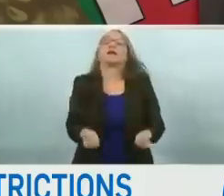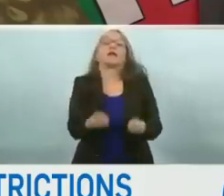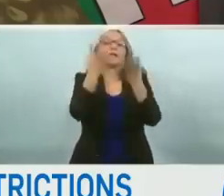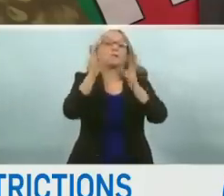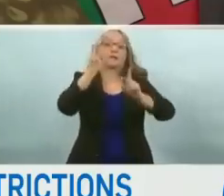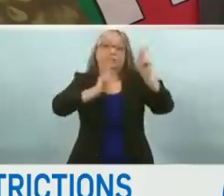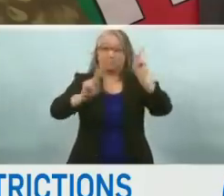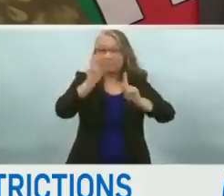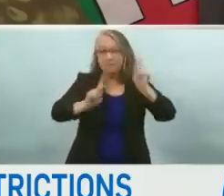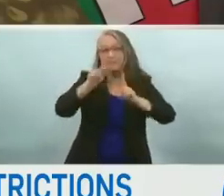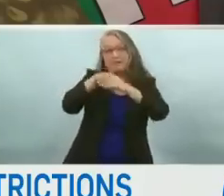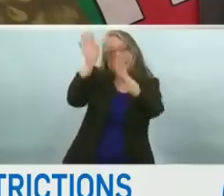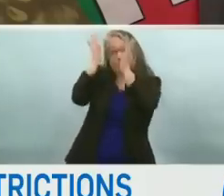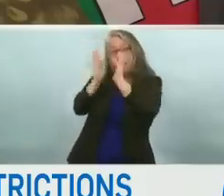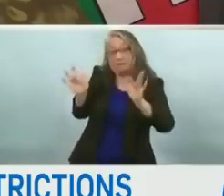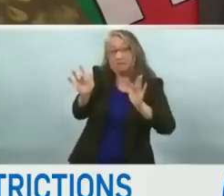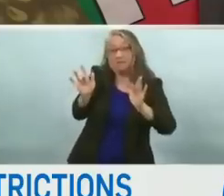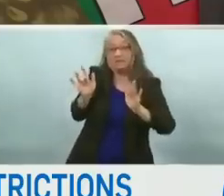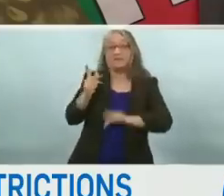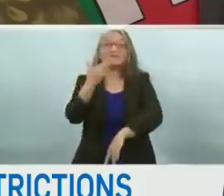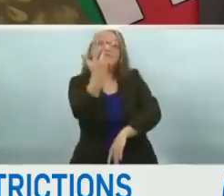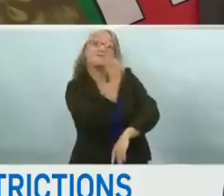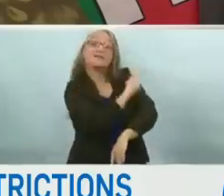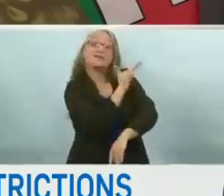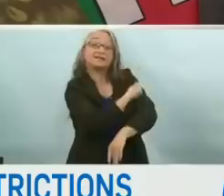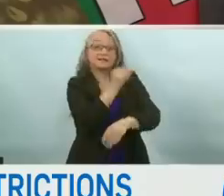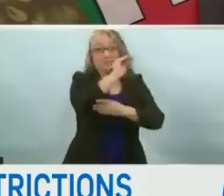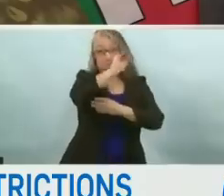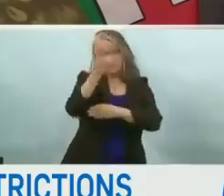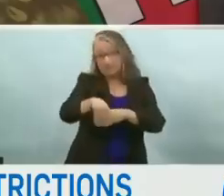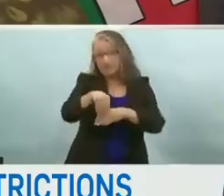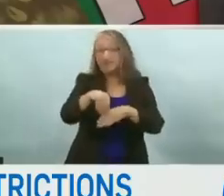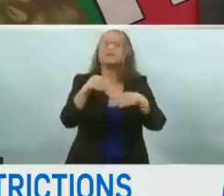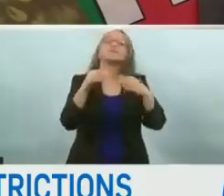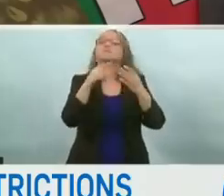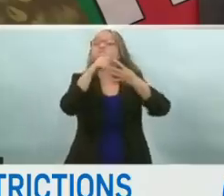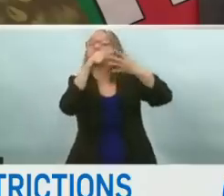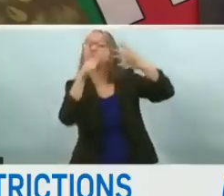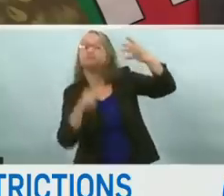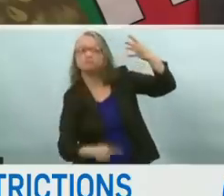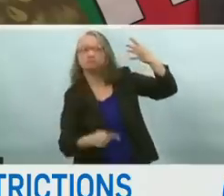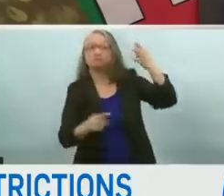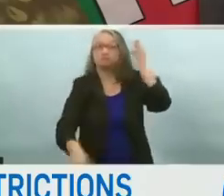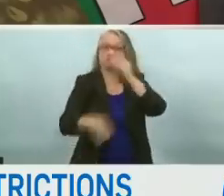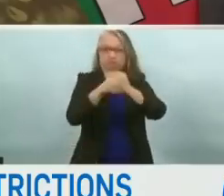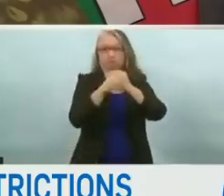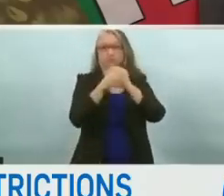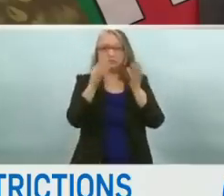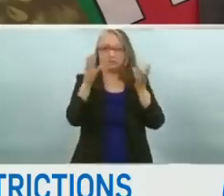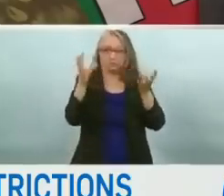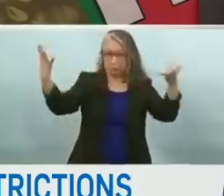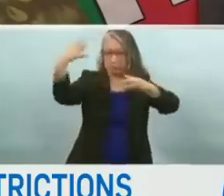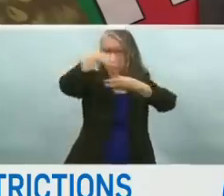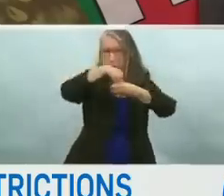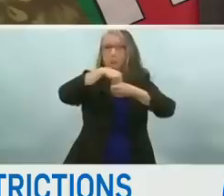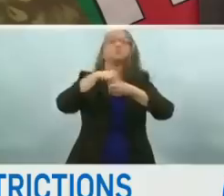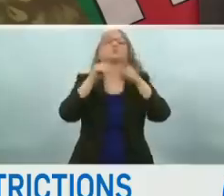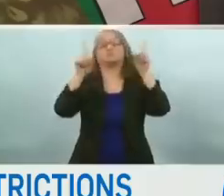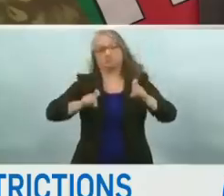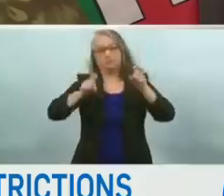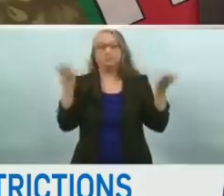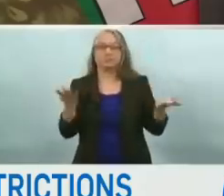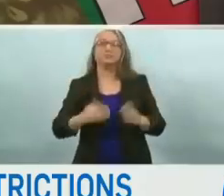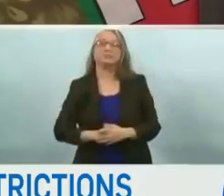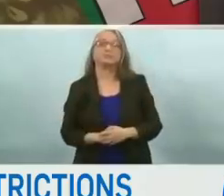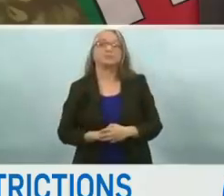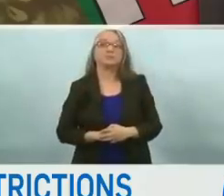system again. So the additional restrictions that are being implemented today, or are being announced